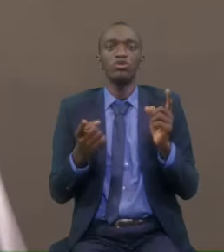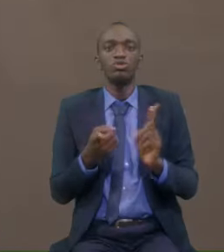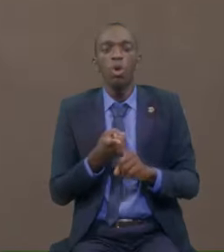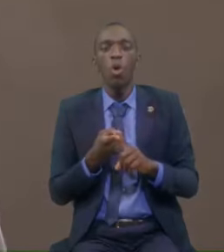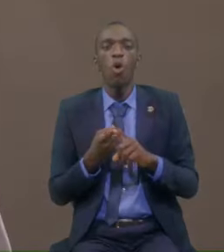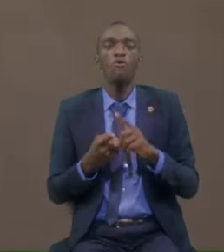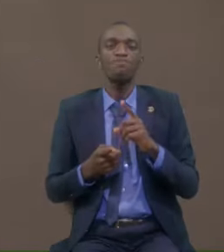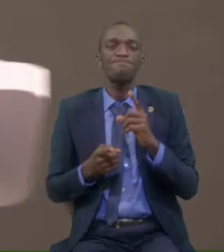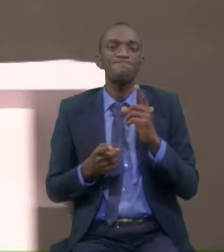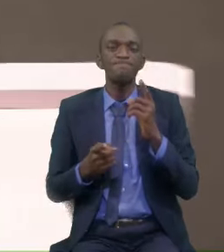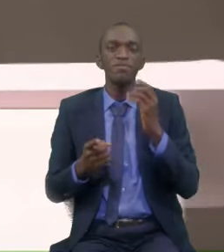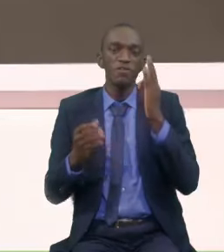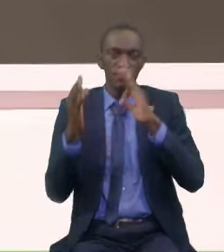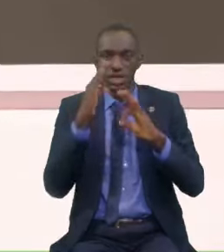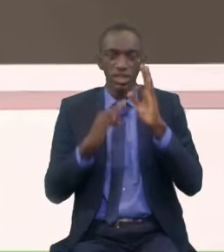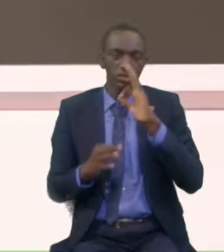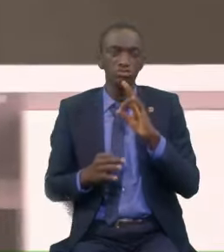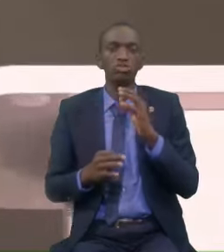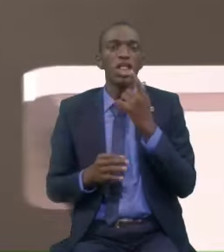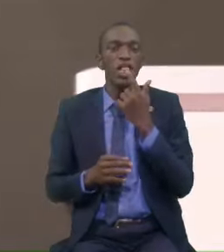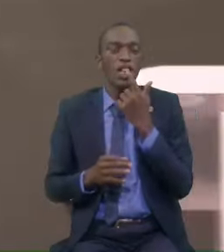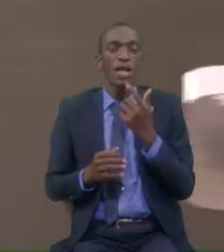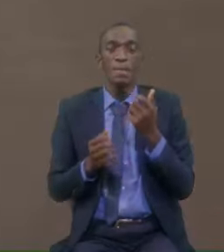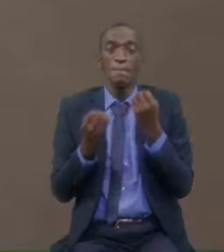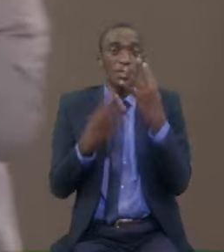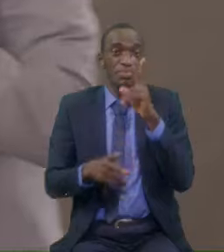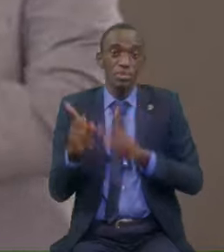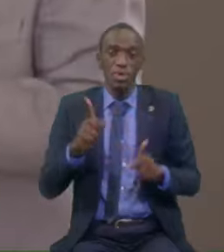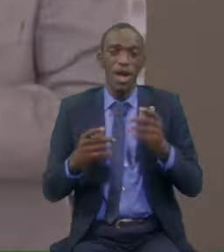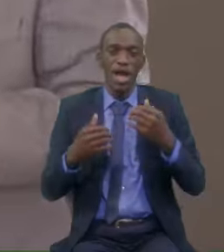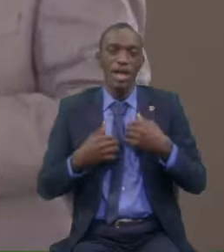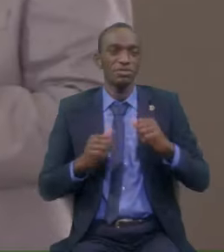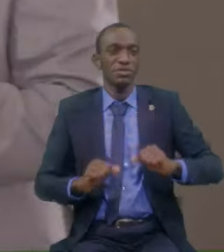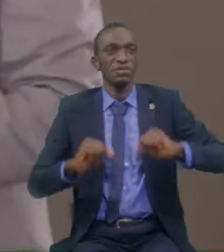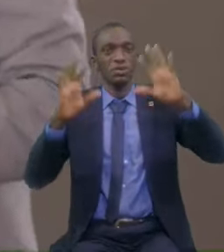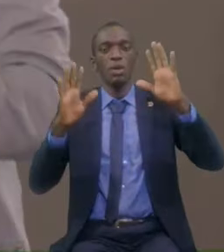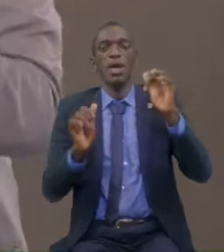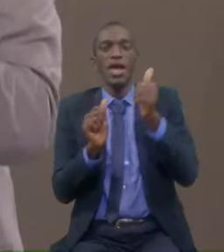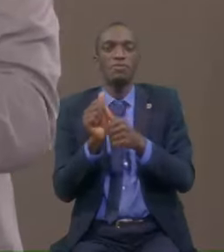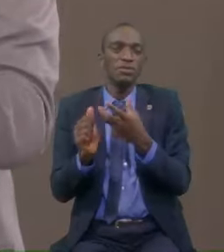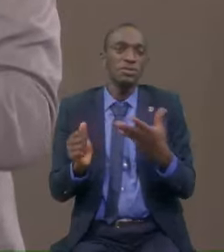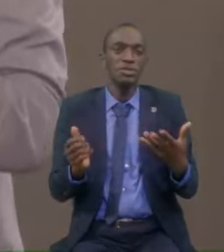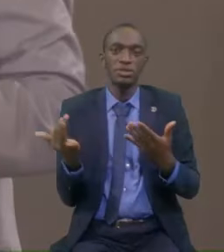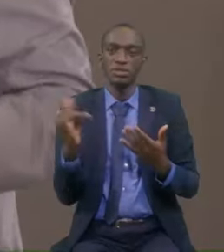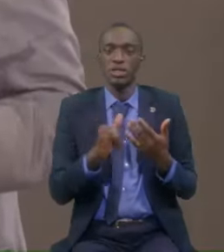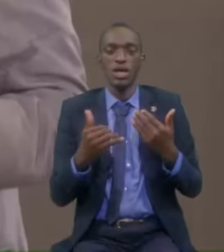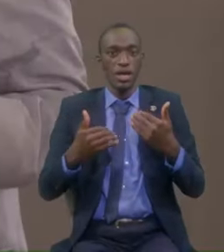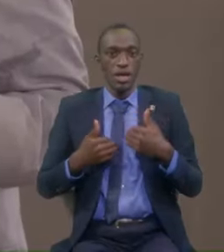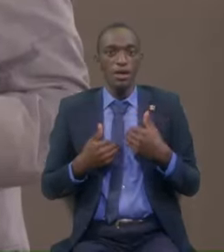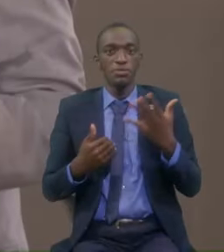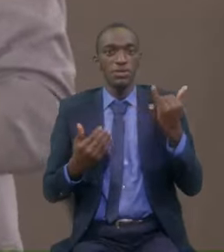people have given up everything they have, and they have sold their ministry, they have sold